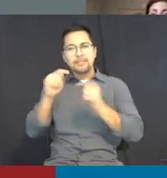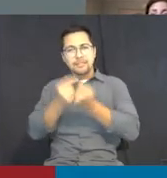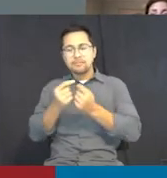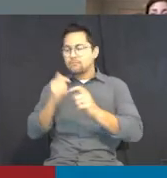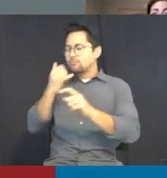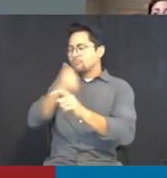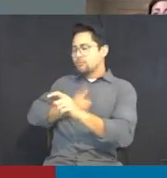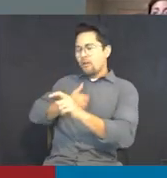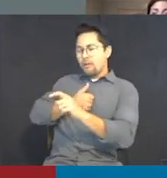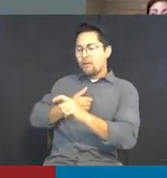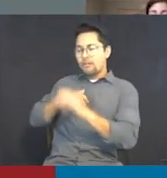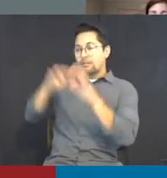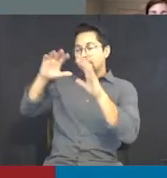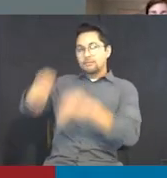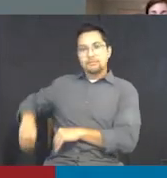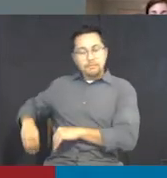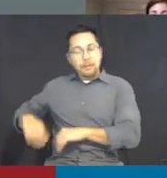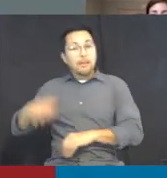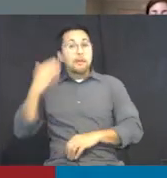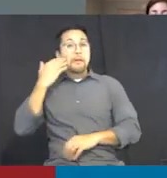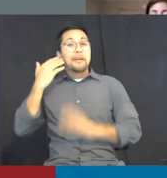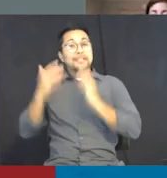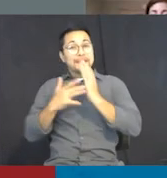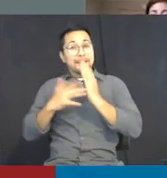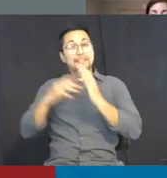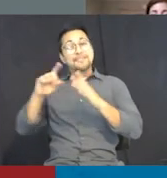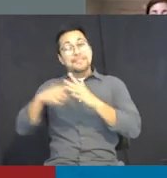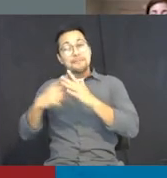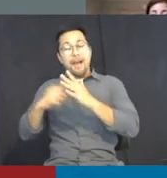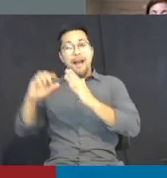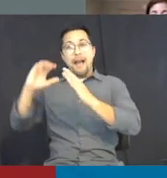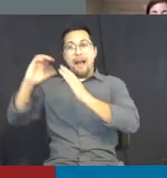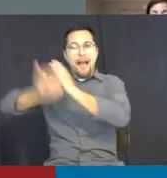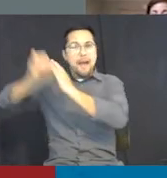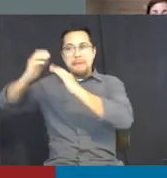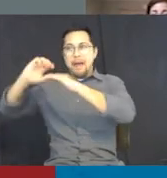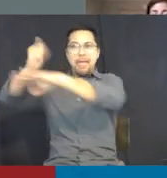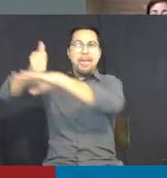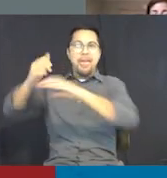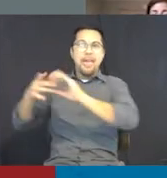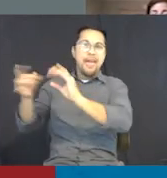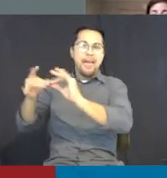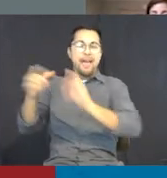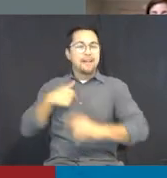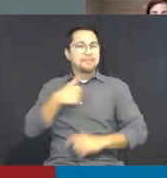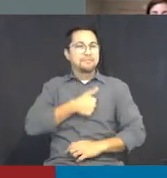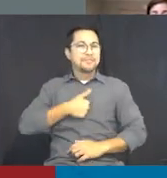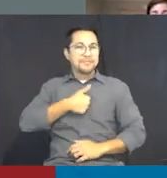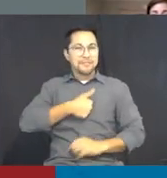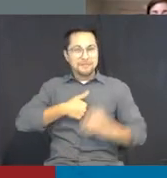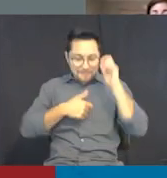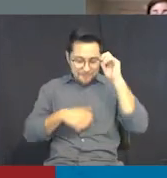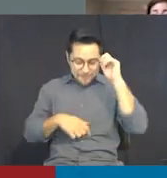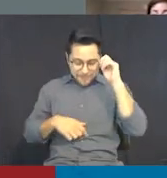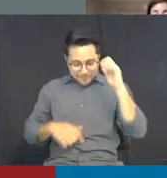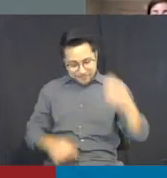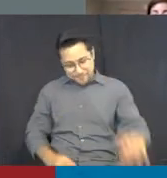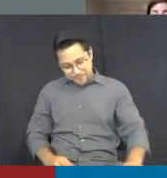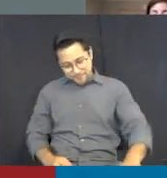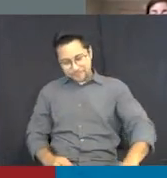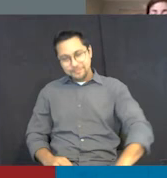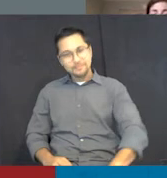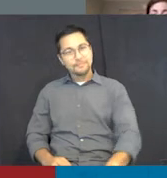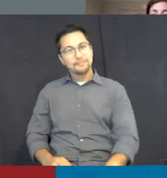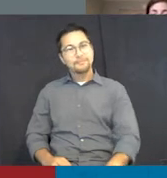So Jonathan uses our Home Assistant. And with a Home Assistant, we're able to put this app